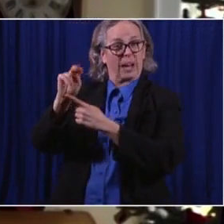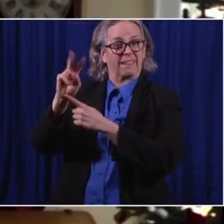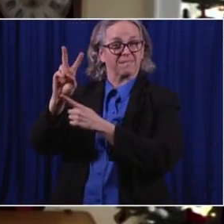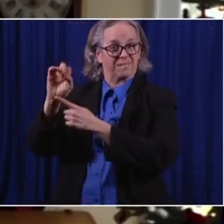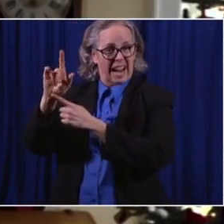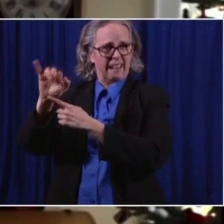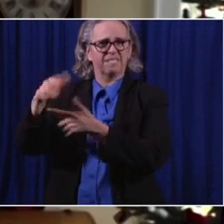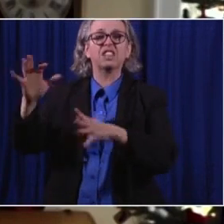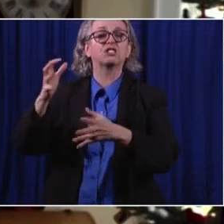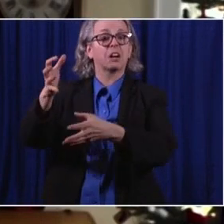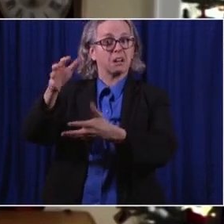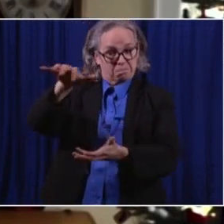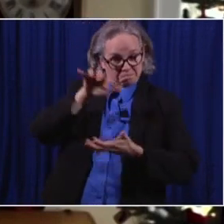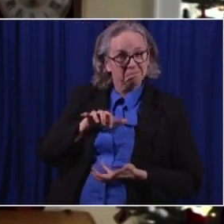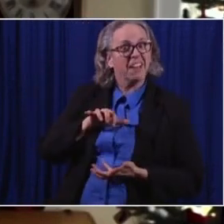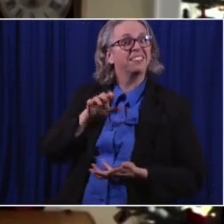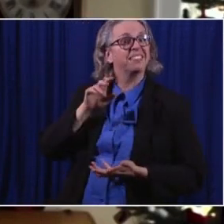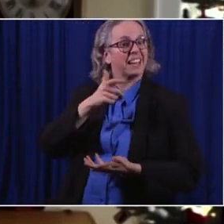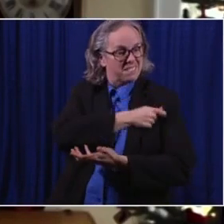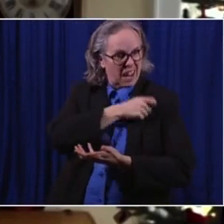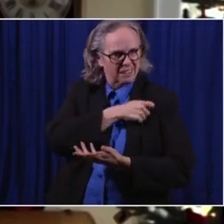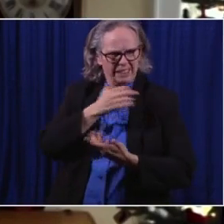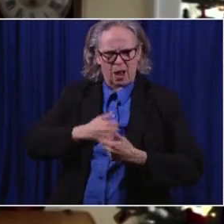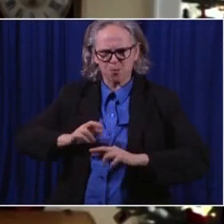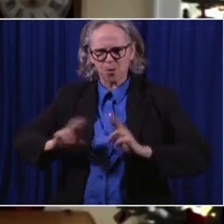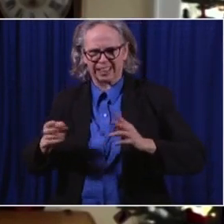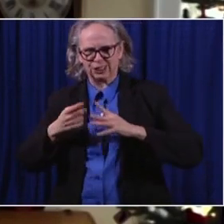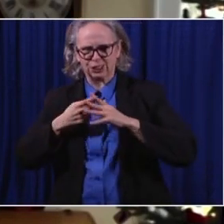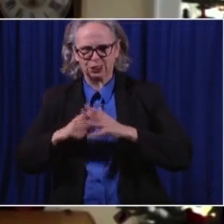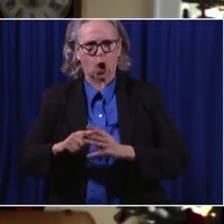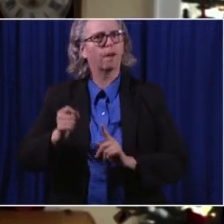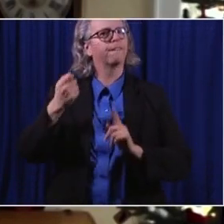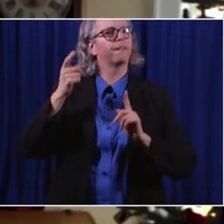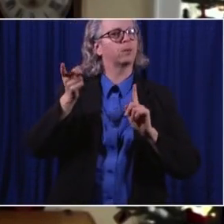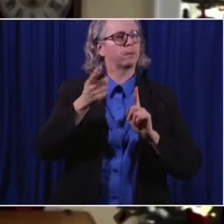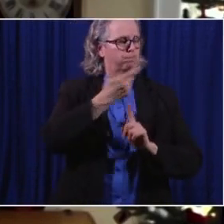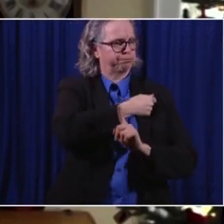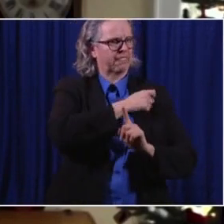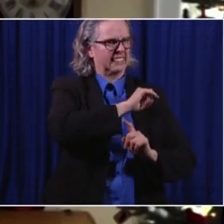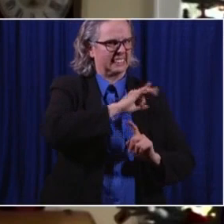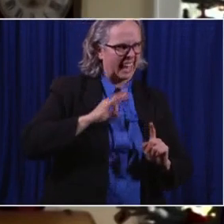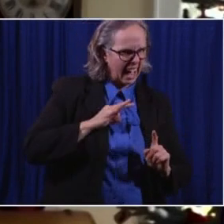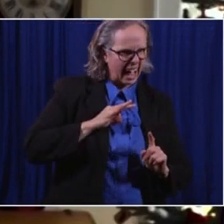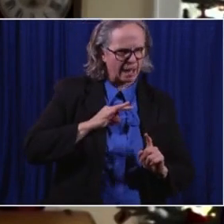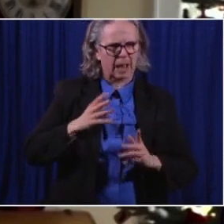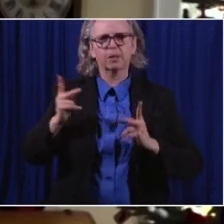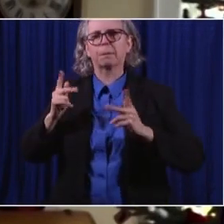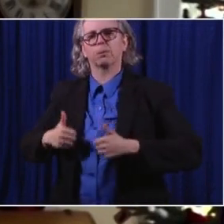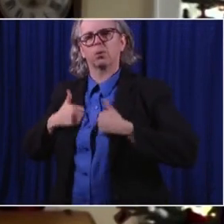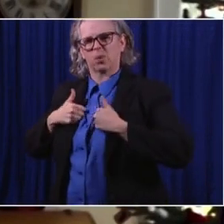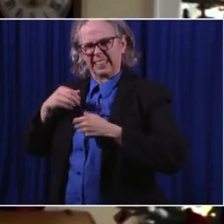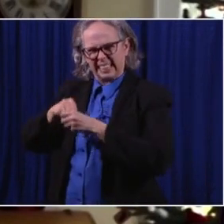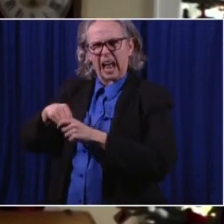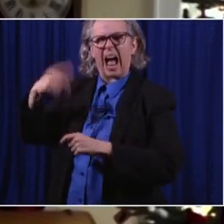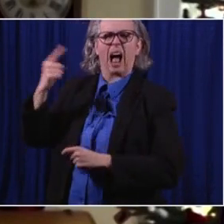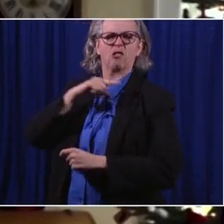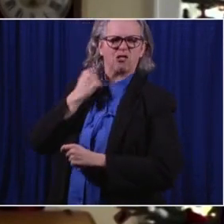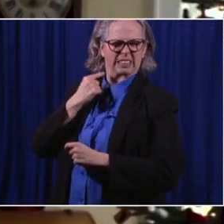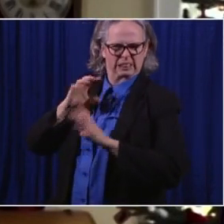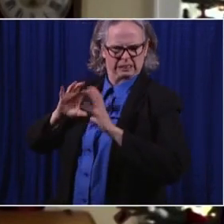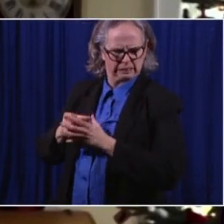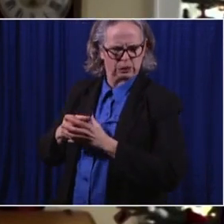staff and high-risk residents today and tomorrow. And with us is Charles Shepard, a therapeutic program